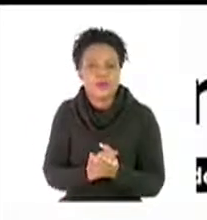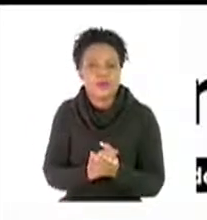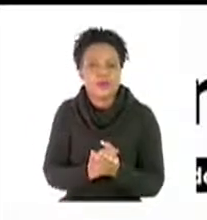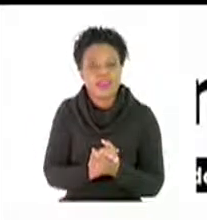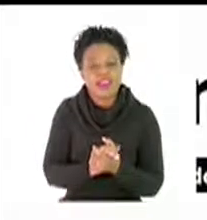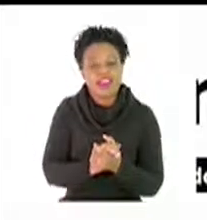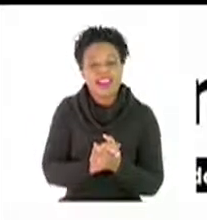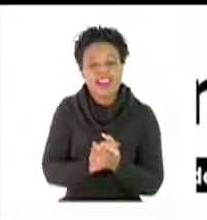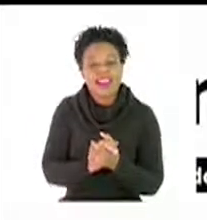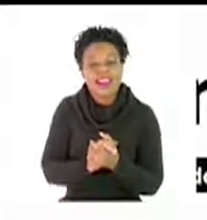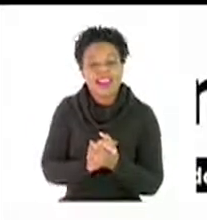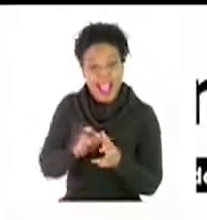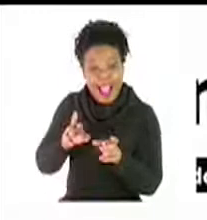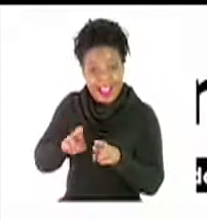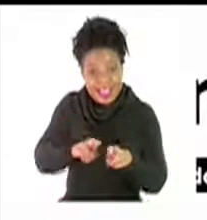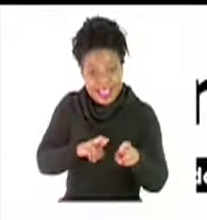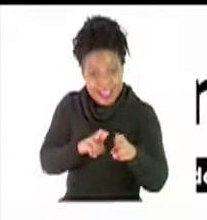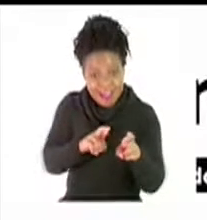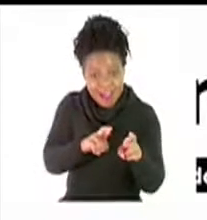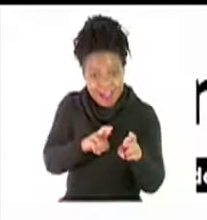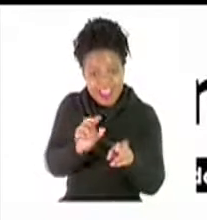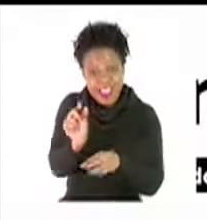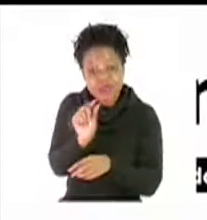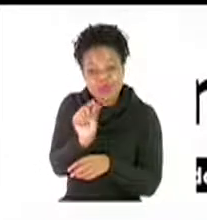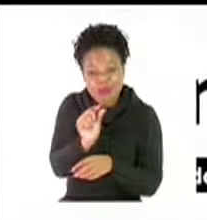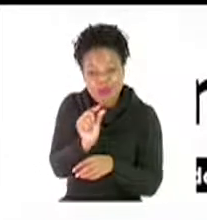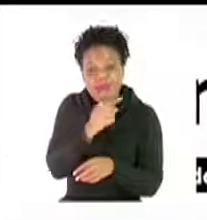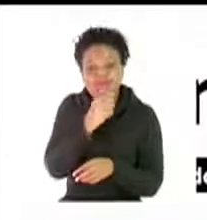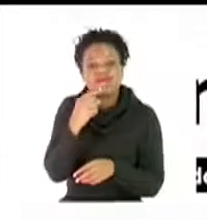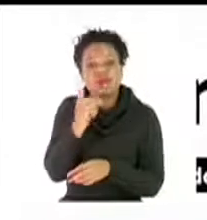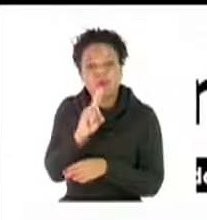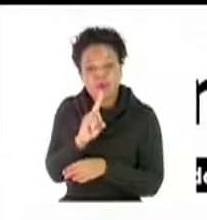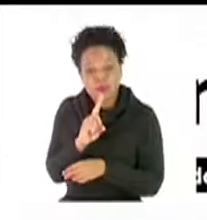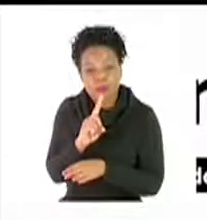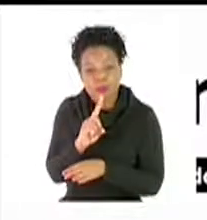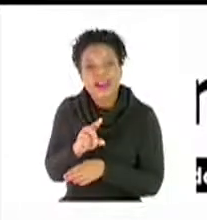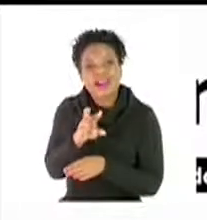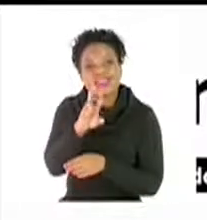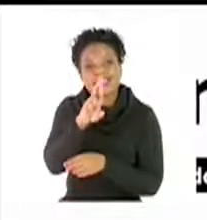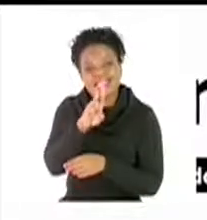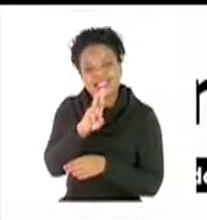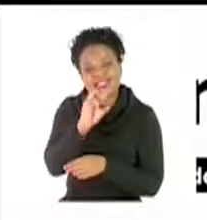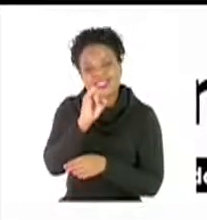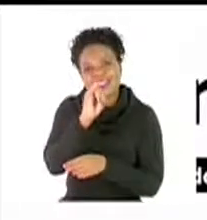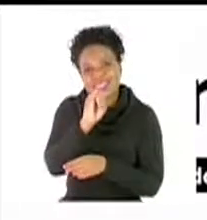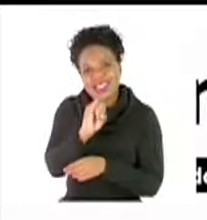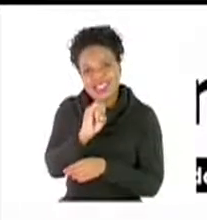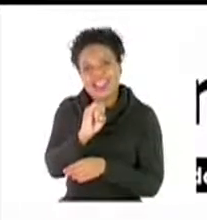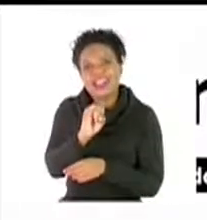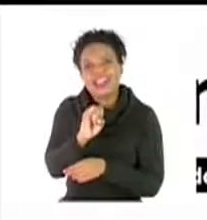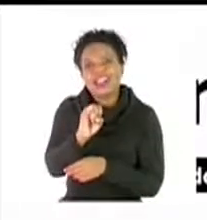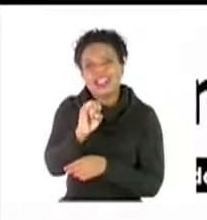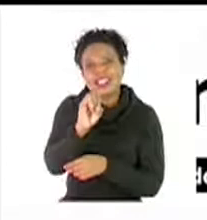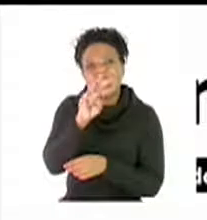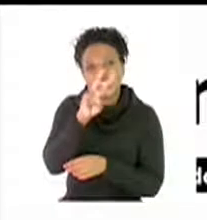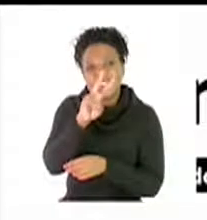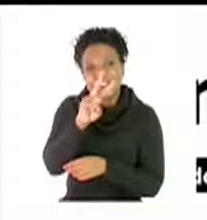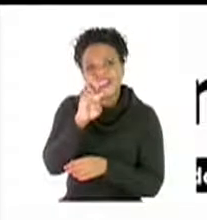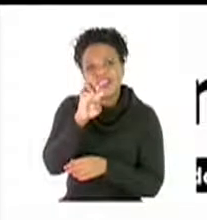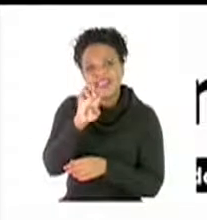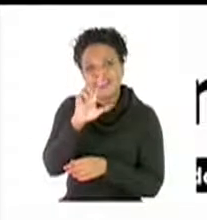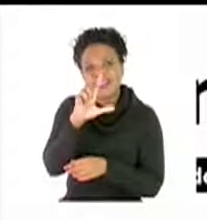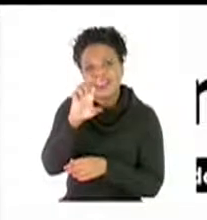rivulet. And then a young one of a dog is